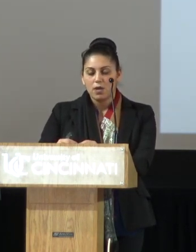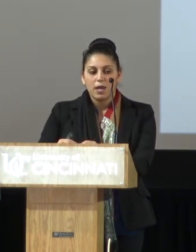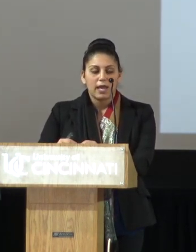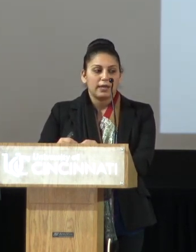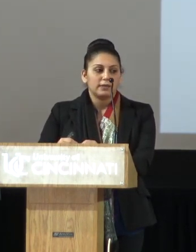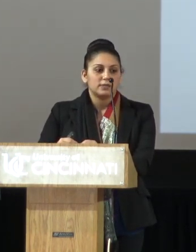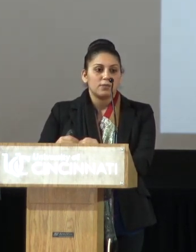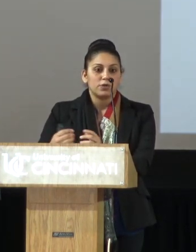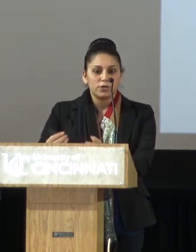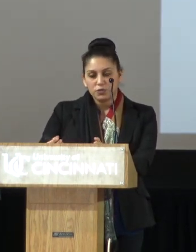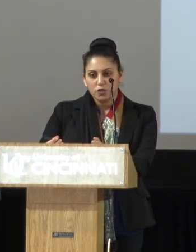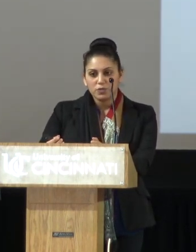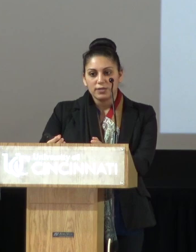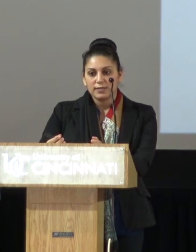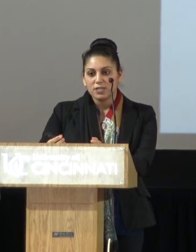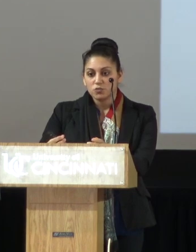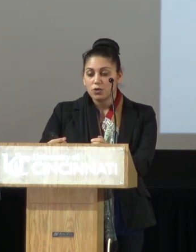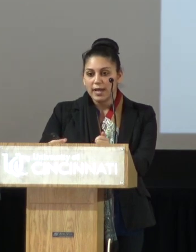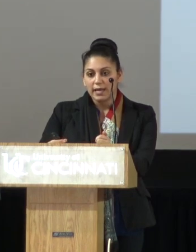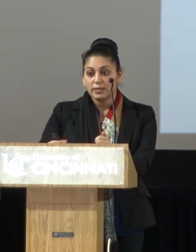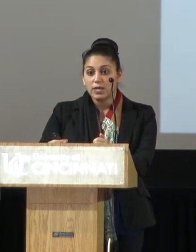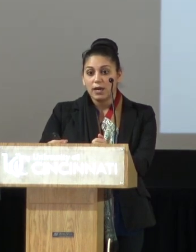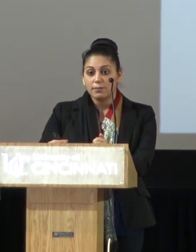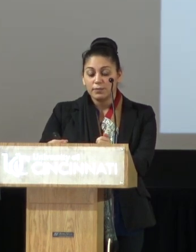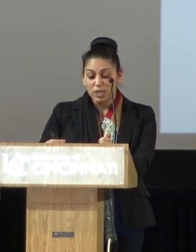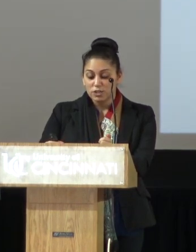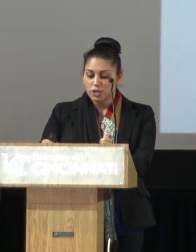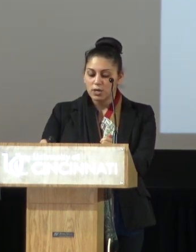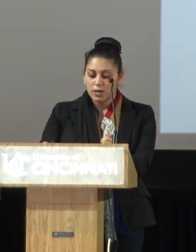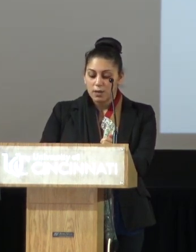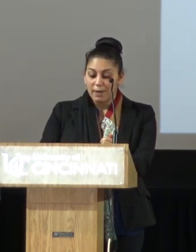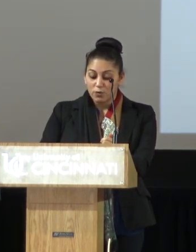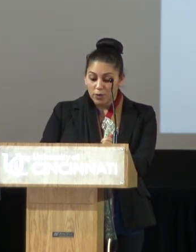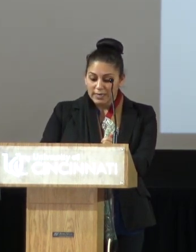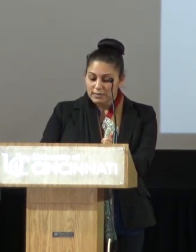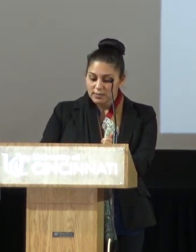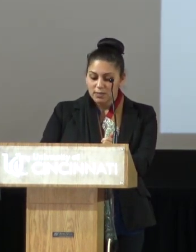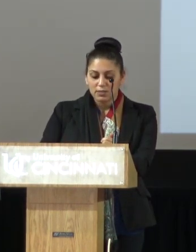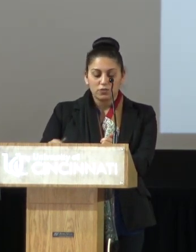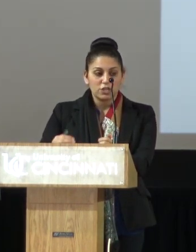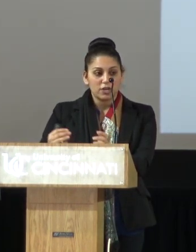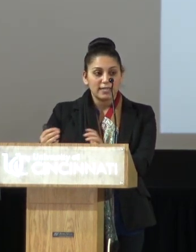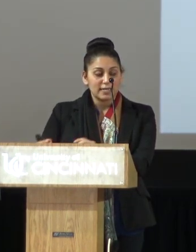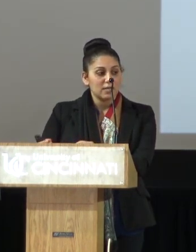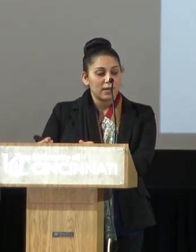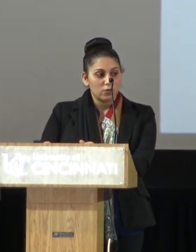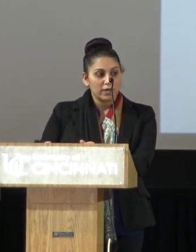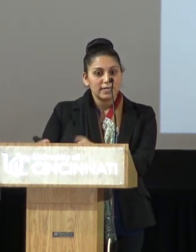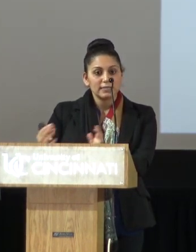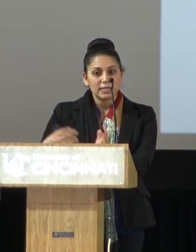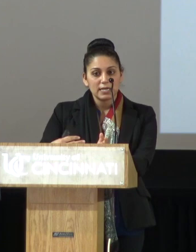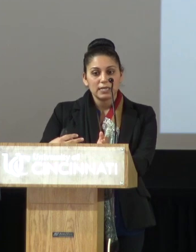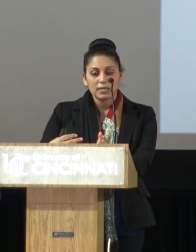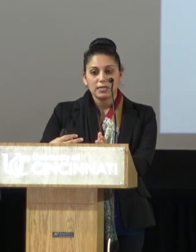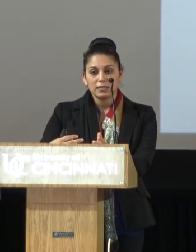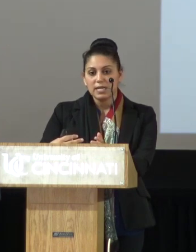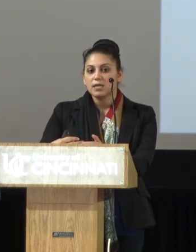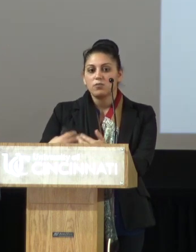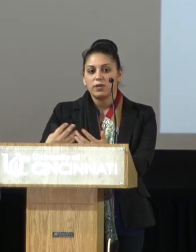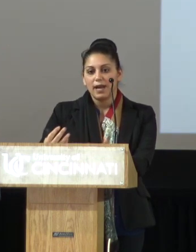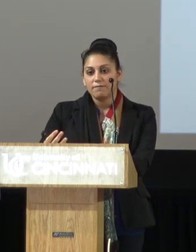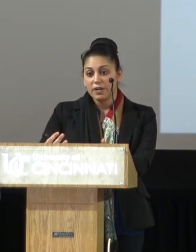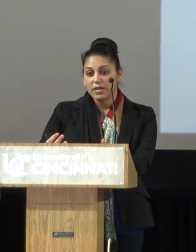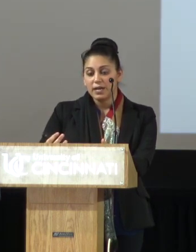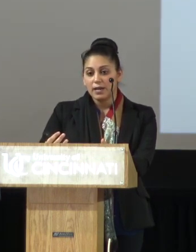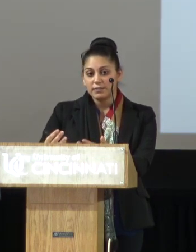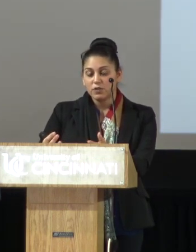level. And one of those groups are sexual and gender minorities, so gender identity minorities in the state.